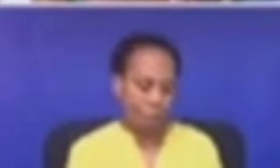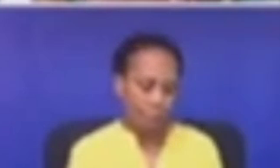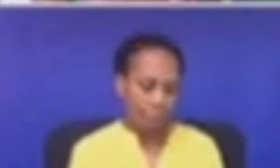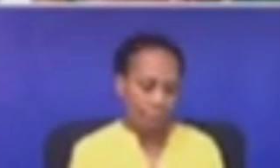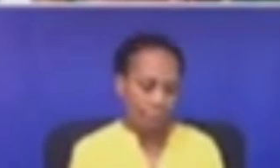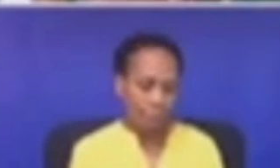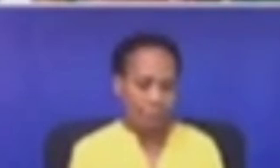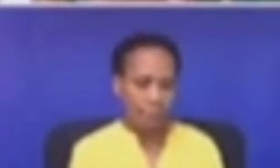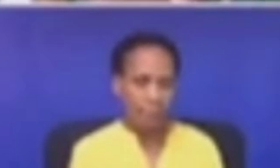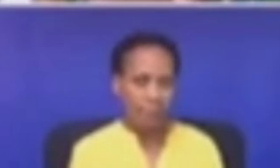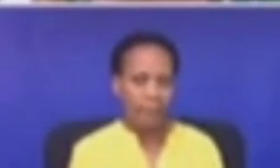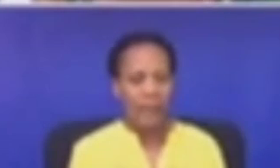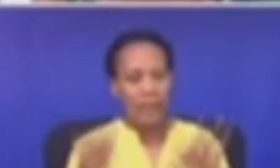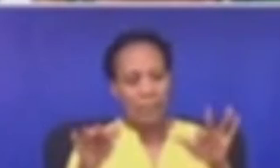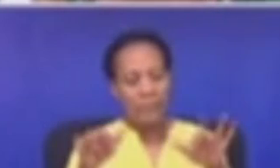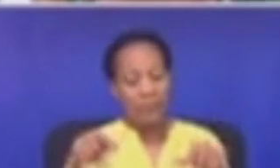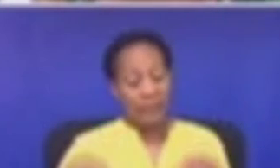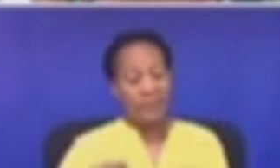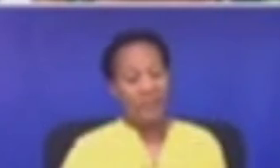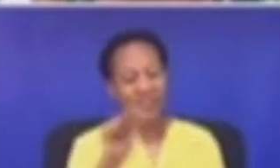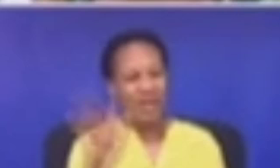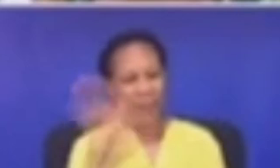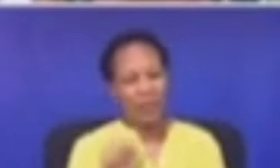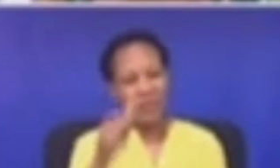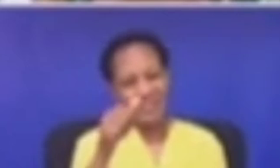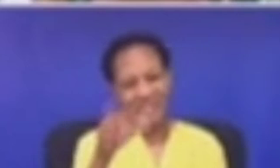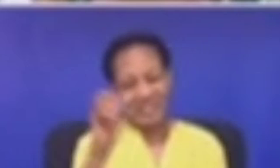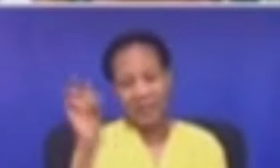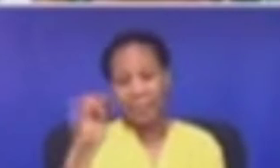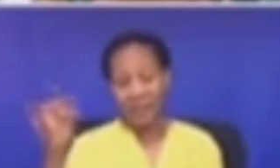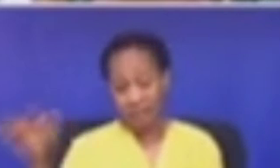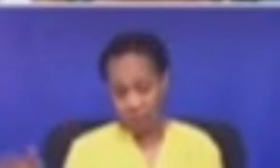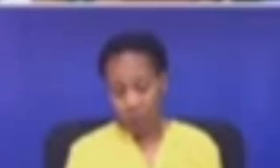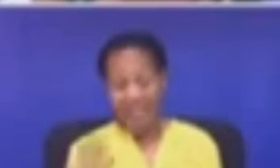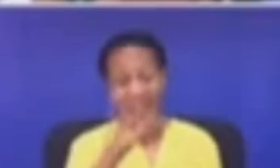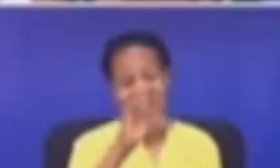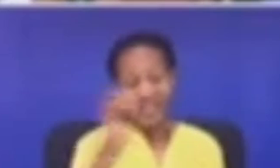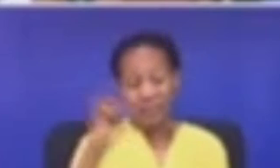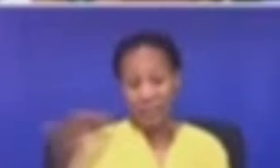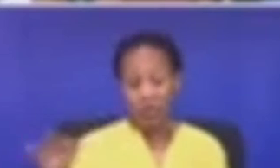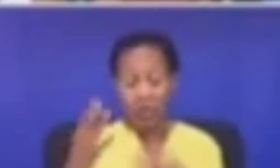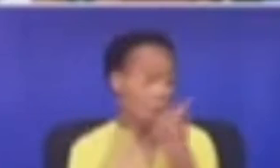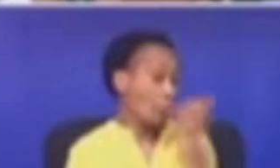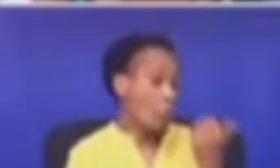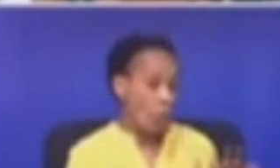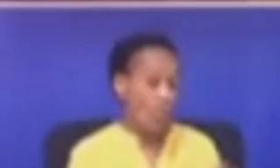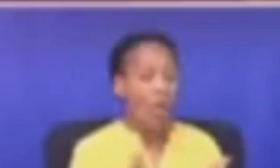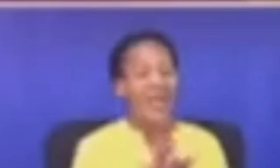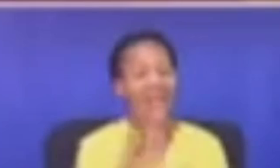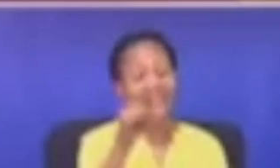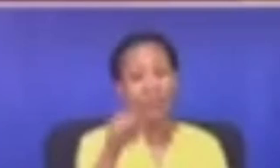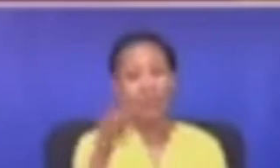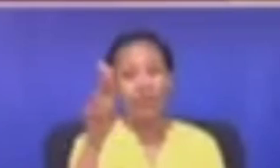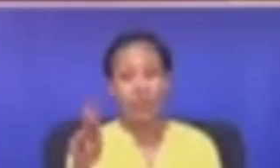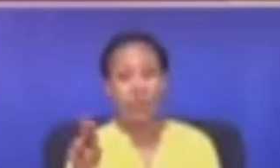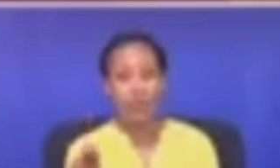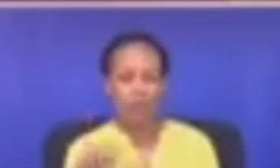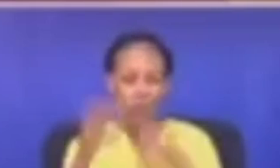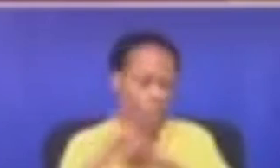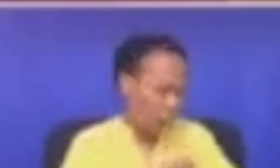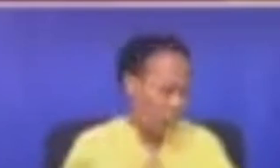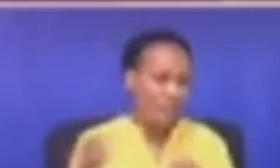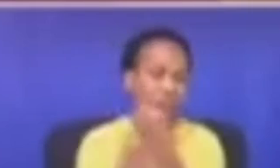In a population of above 60 million, 30 million in South Africa live in poverty, 18.2 million in extreme